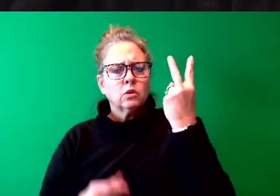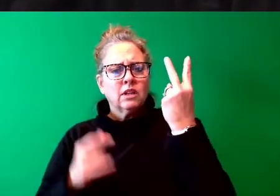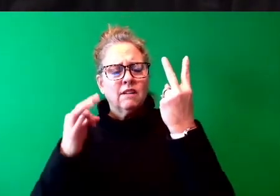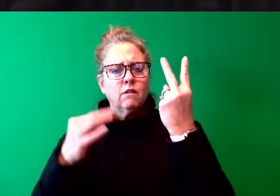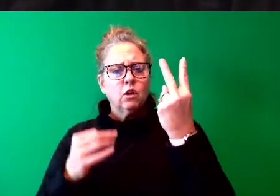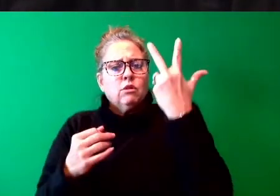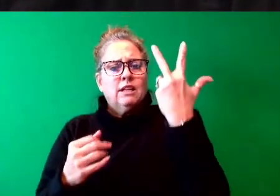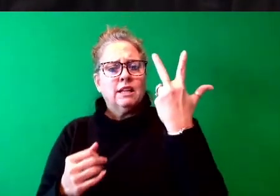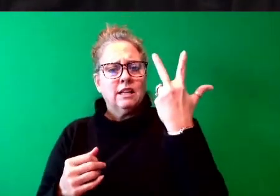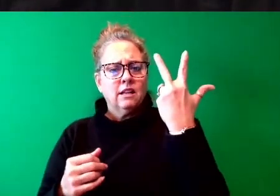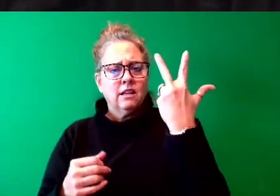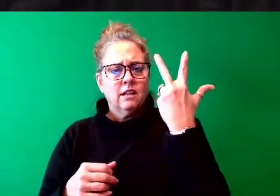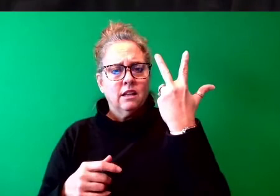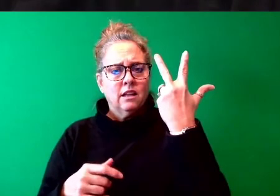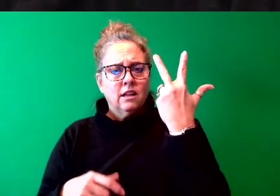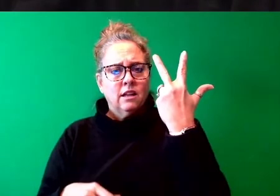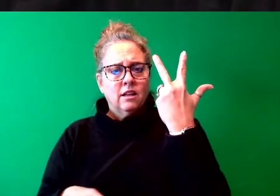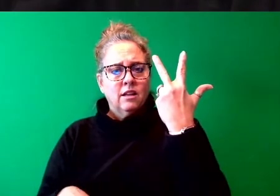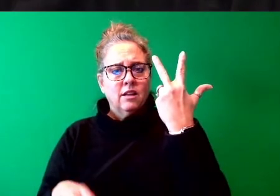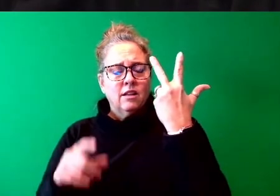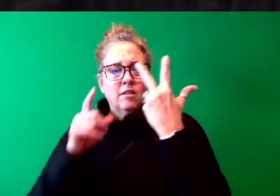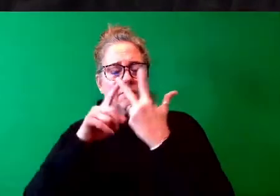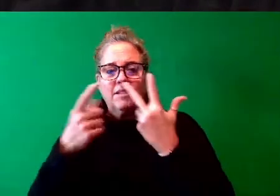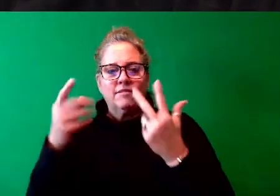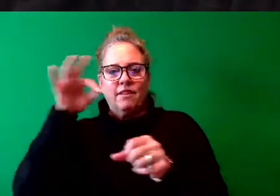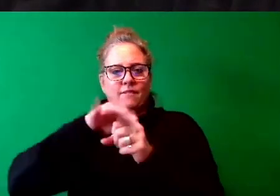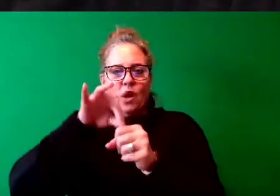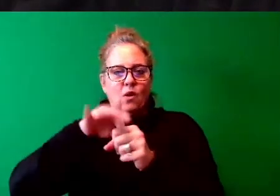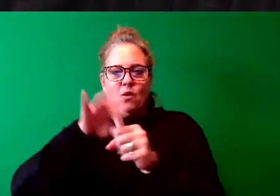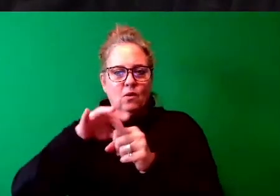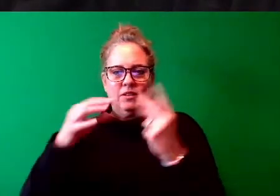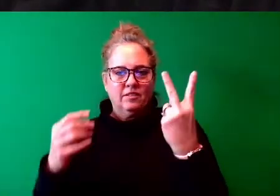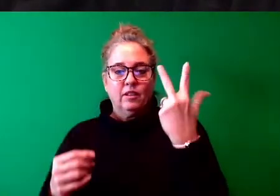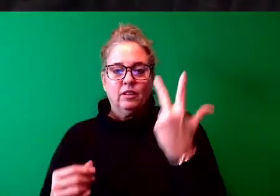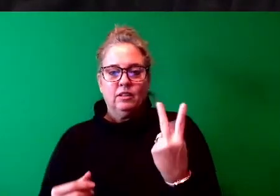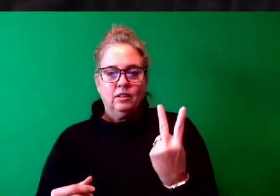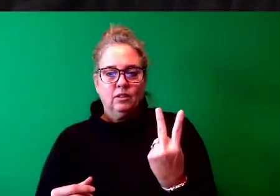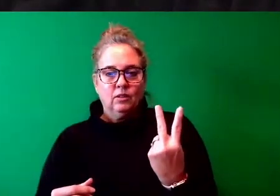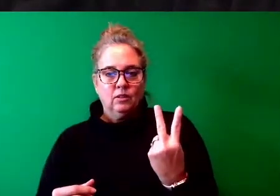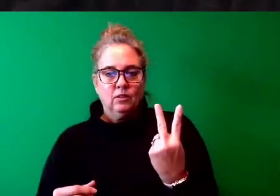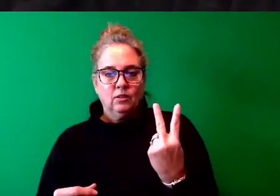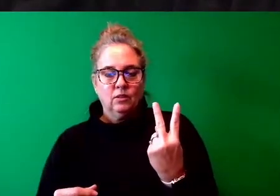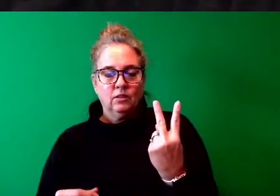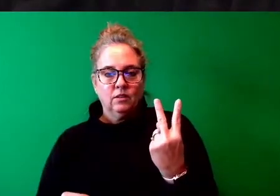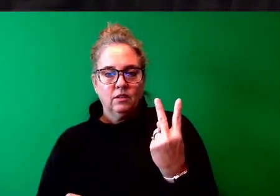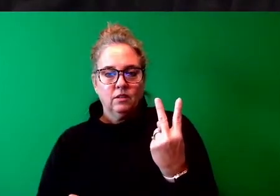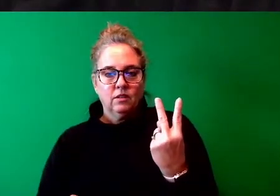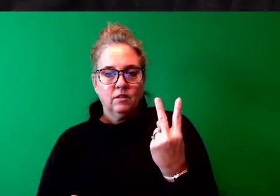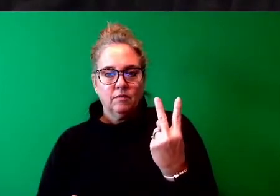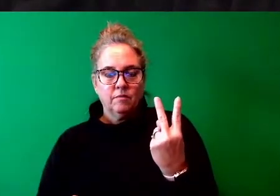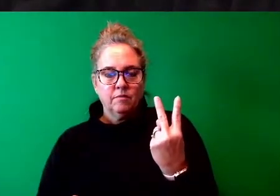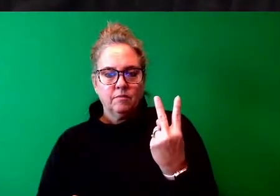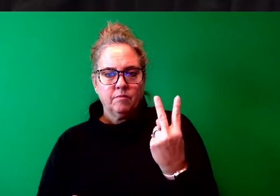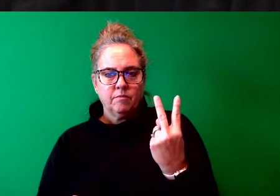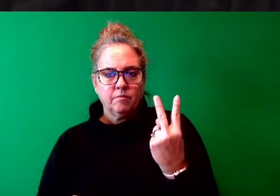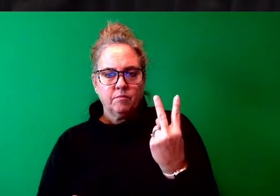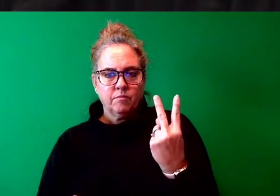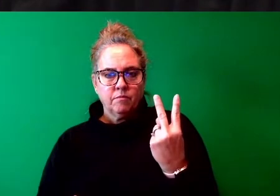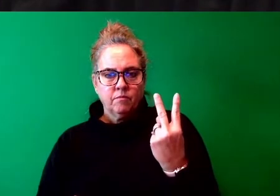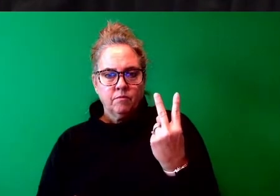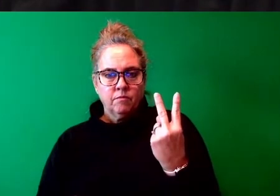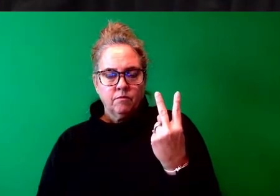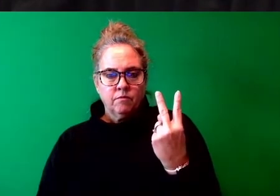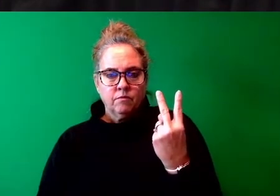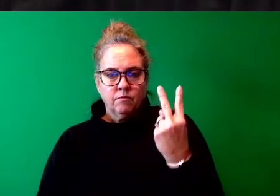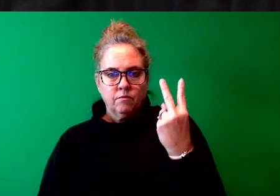Okay, it looks like Fire Chief, Kari, and count me in. Okay? And I I realize I have not made a